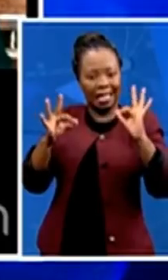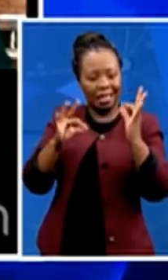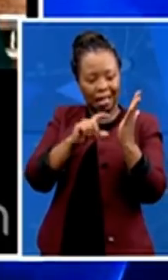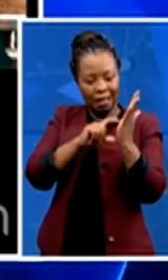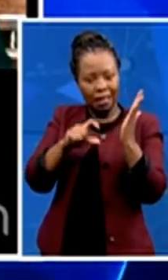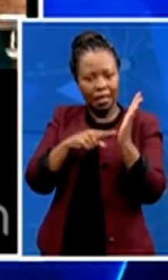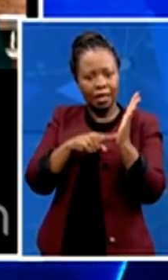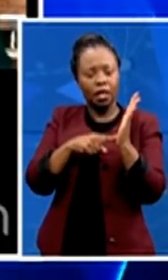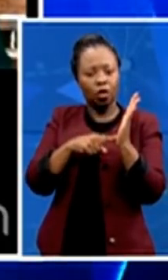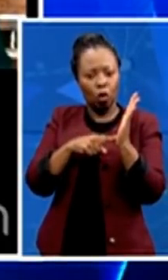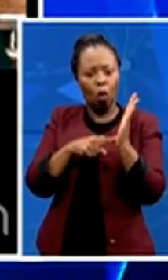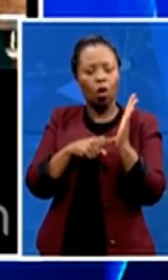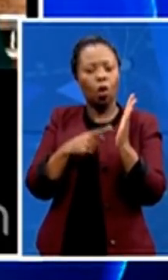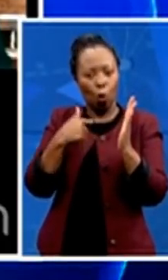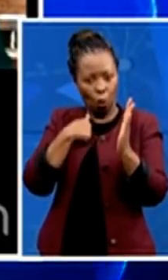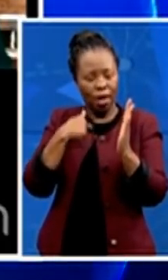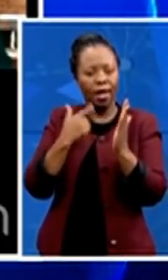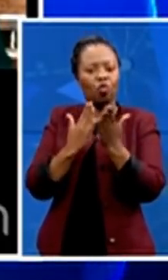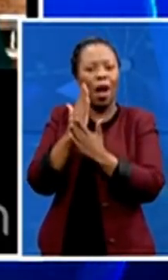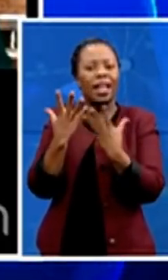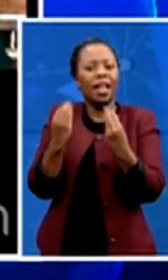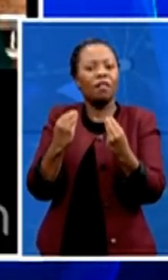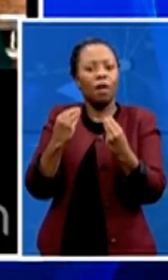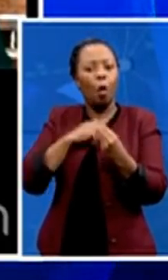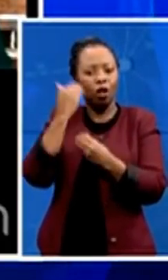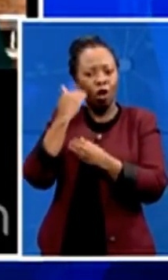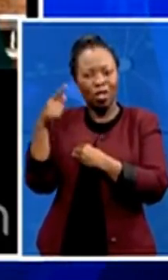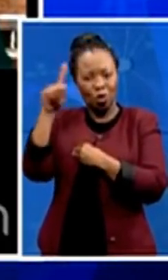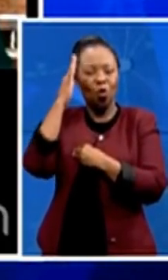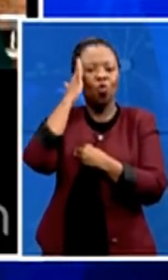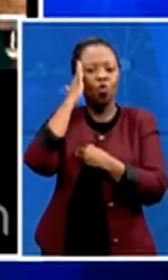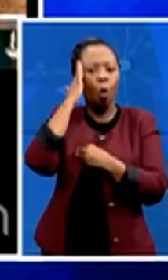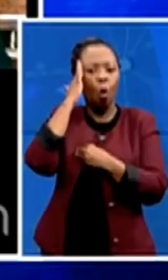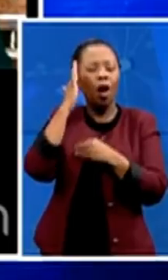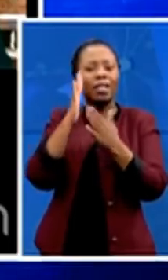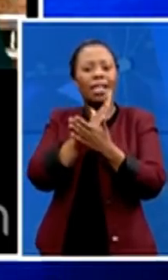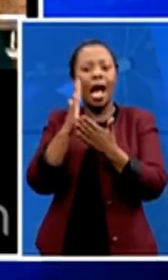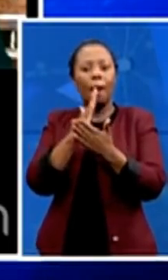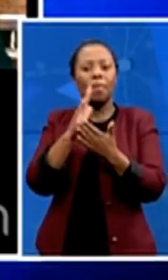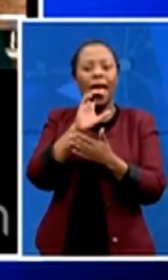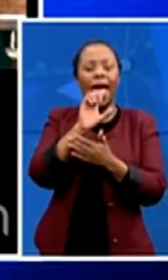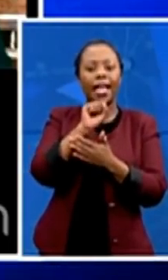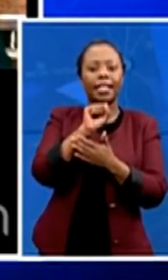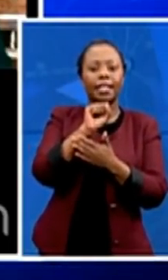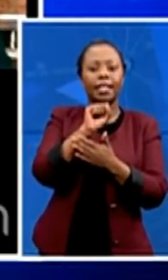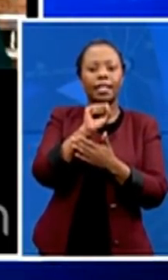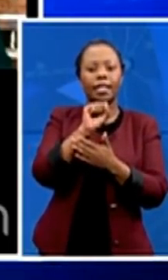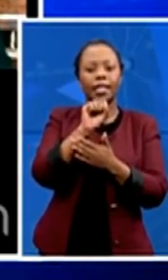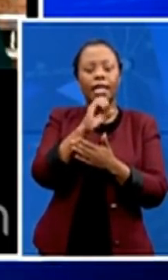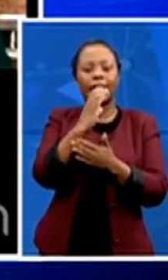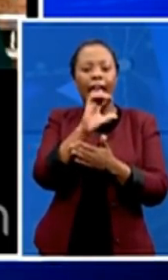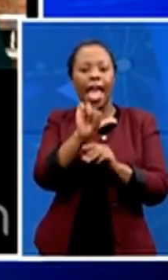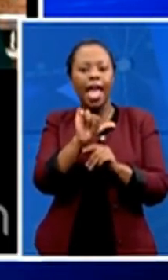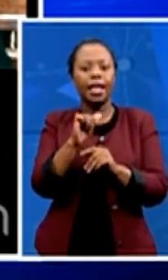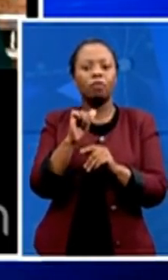the judges know, sometimes people go to the SCA or wherever and say, I've just come here to